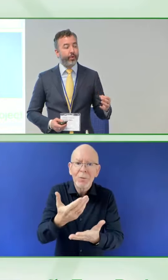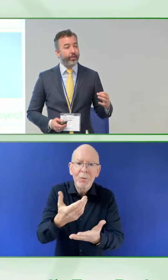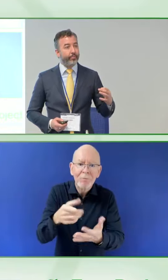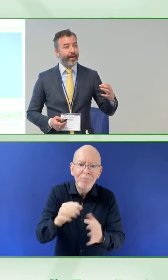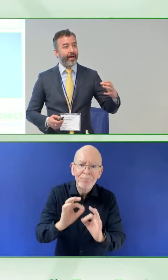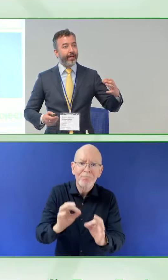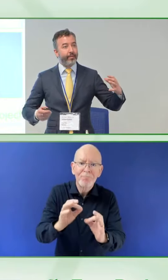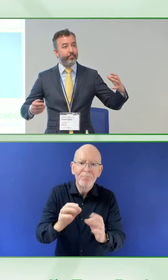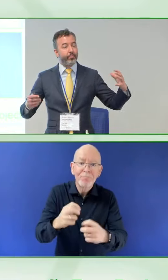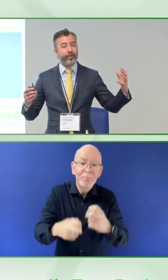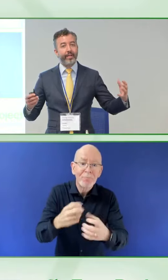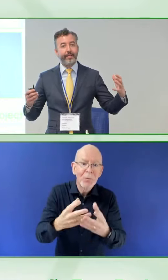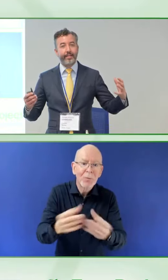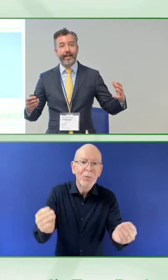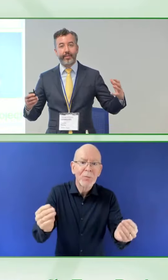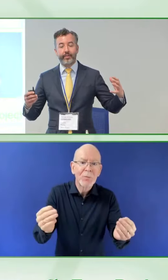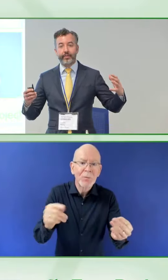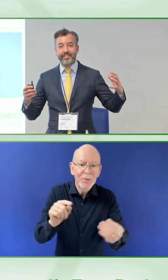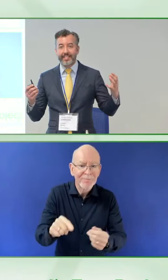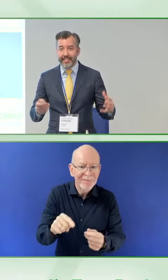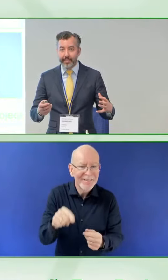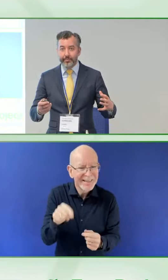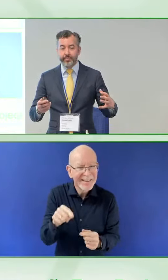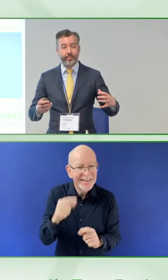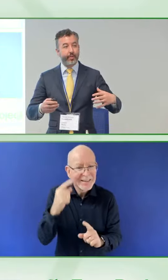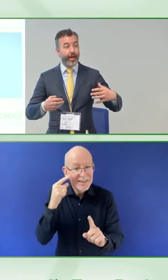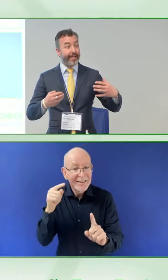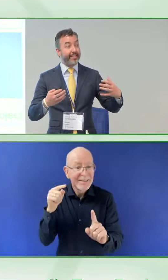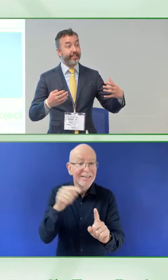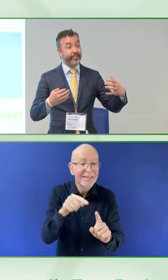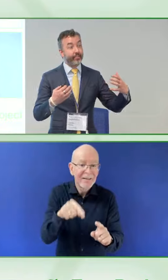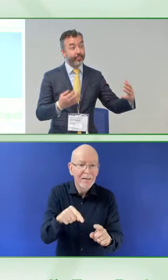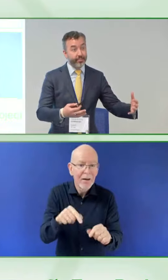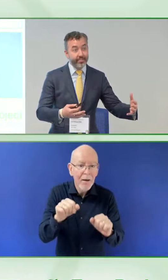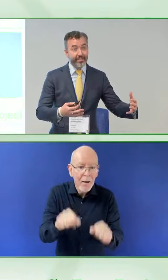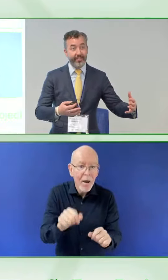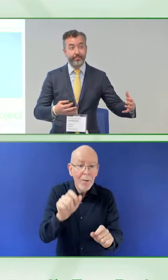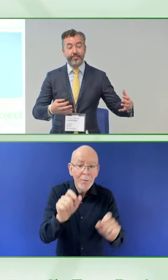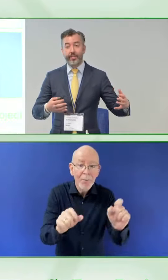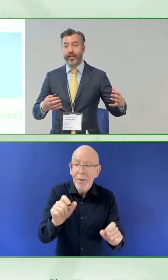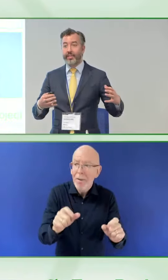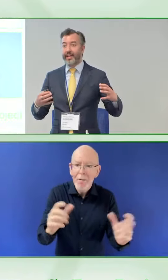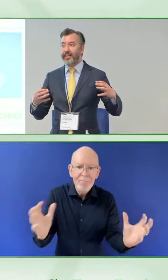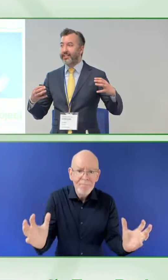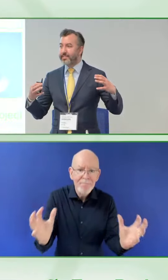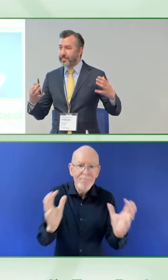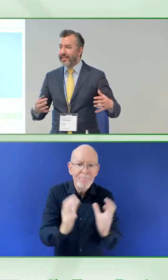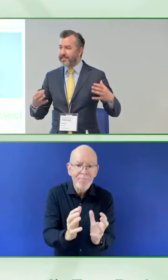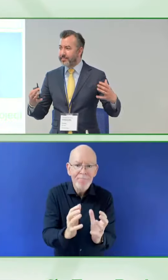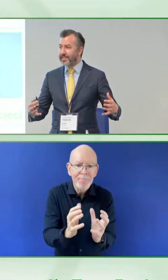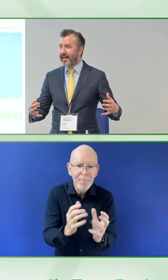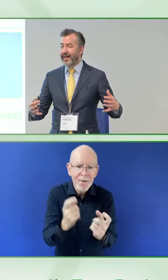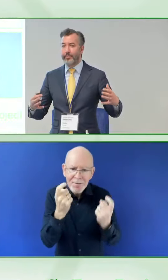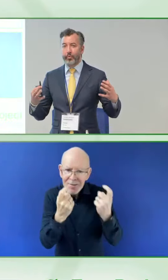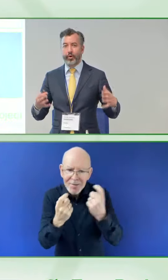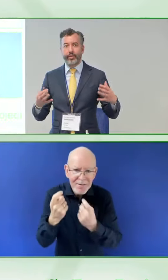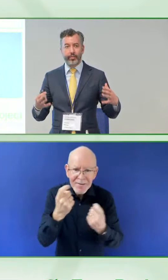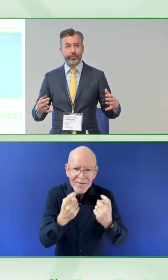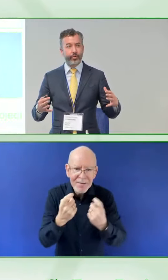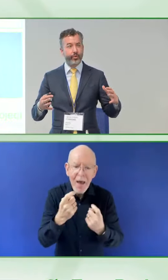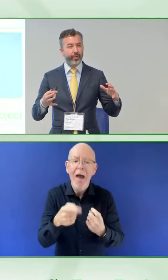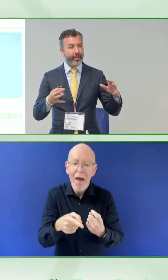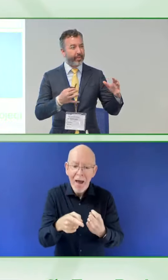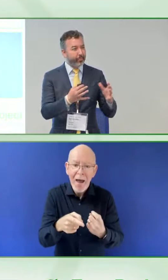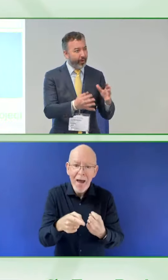They work by bringing together teams, ideally diverse teams, that can spend some time